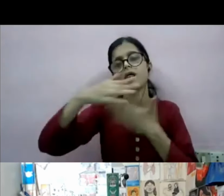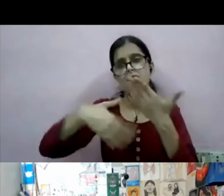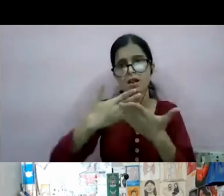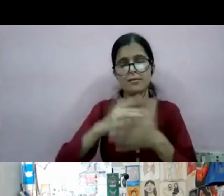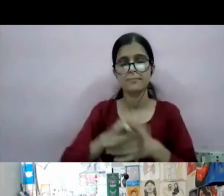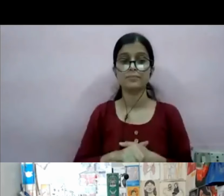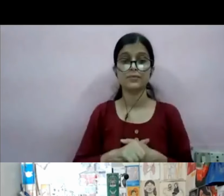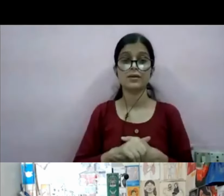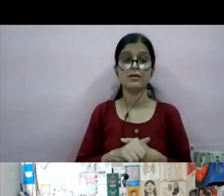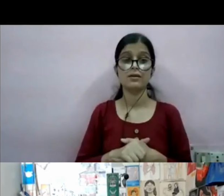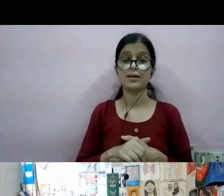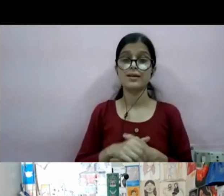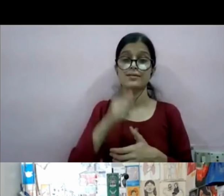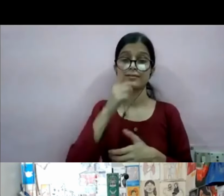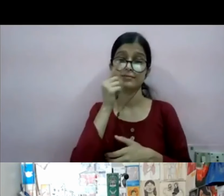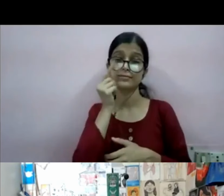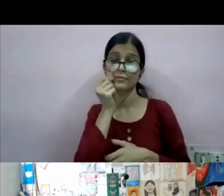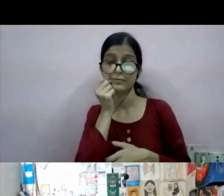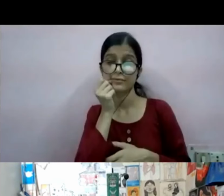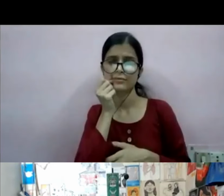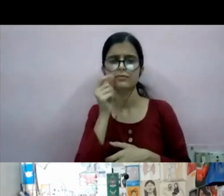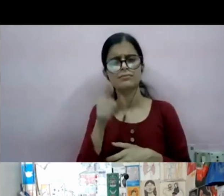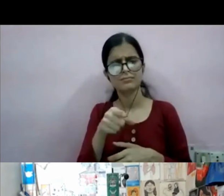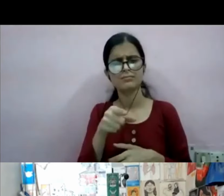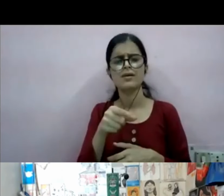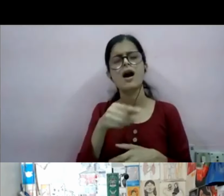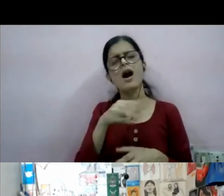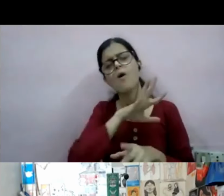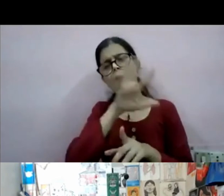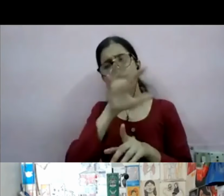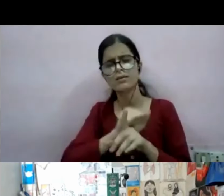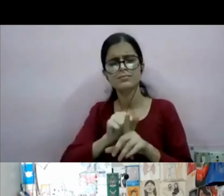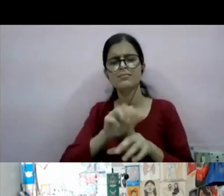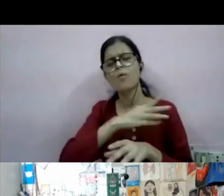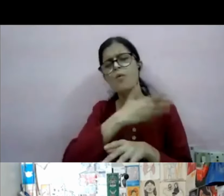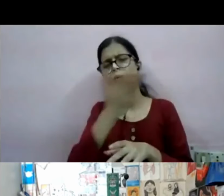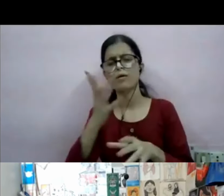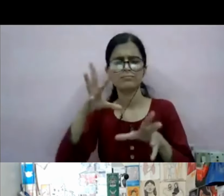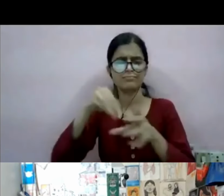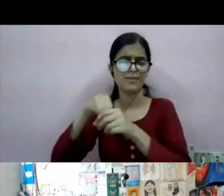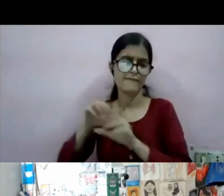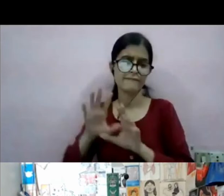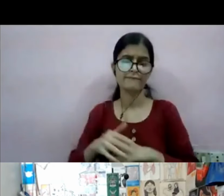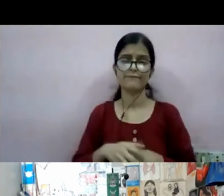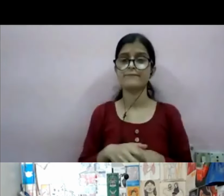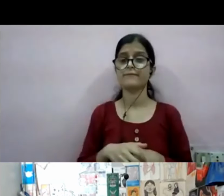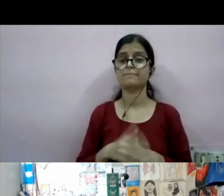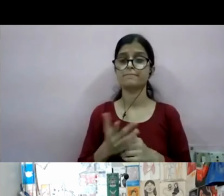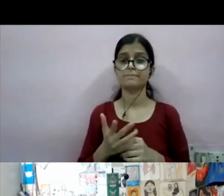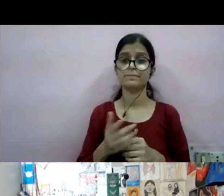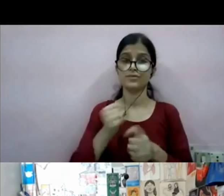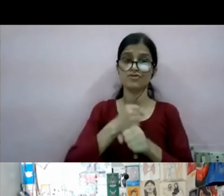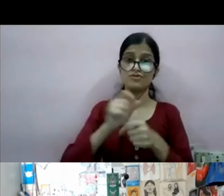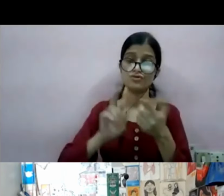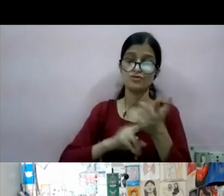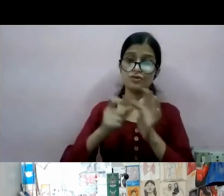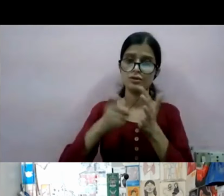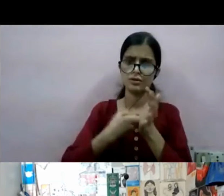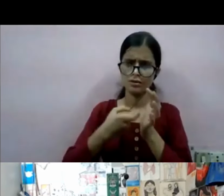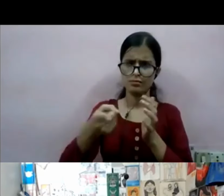gendered identities are shaped. So, gender not only determines the status and role of women